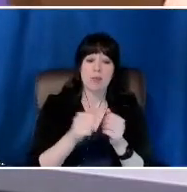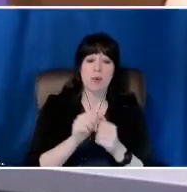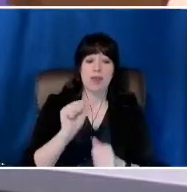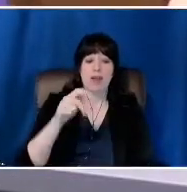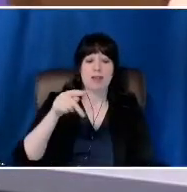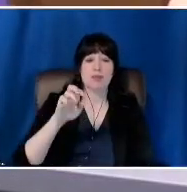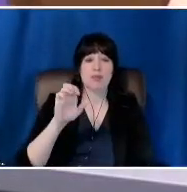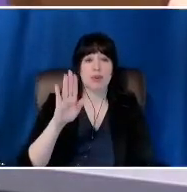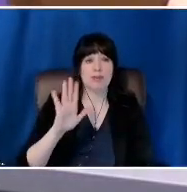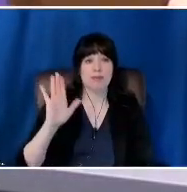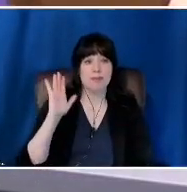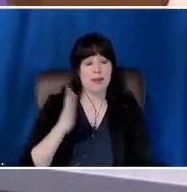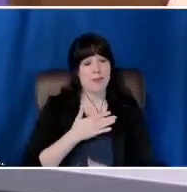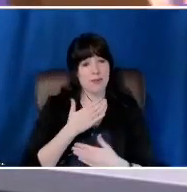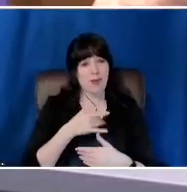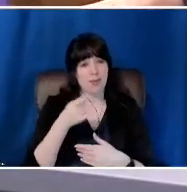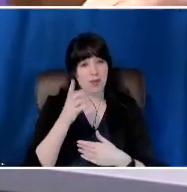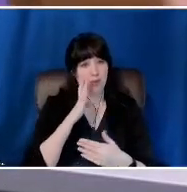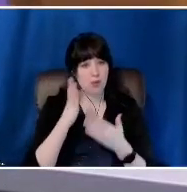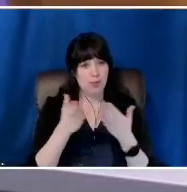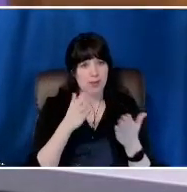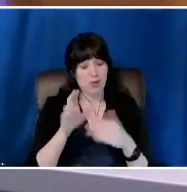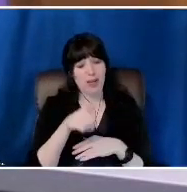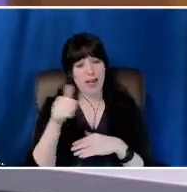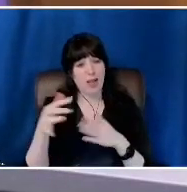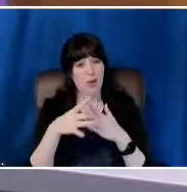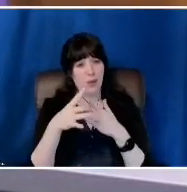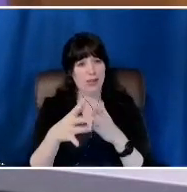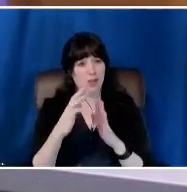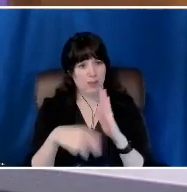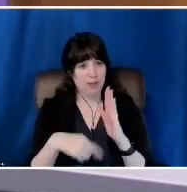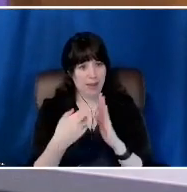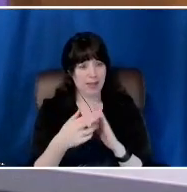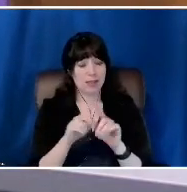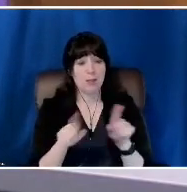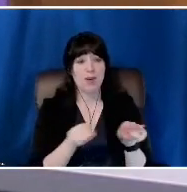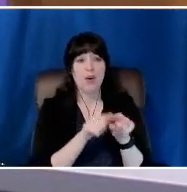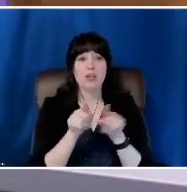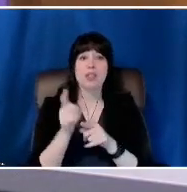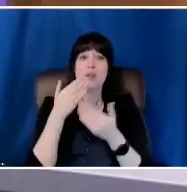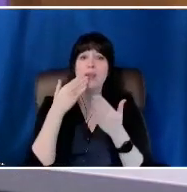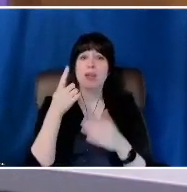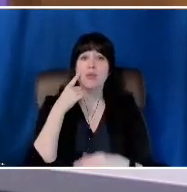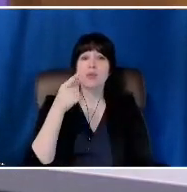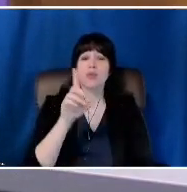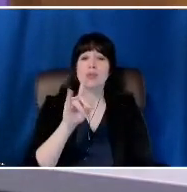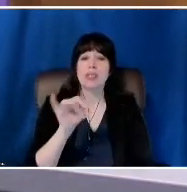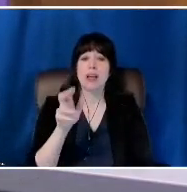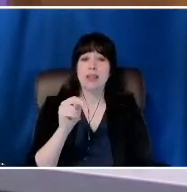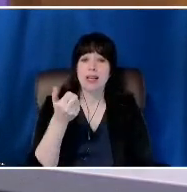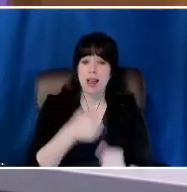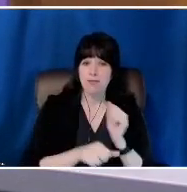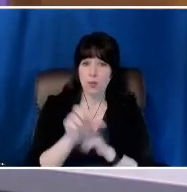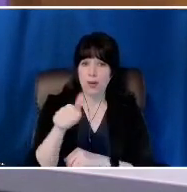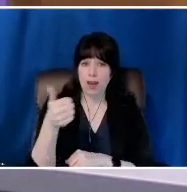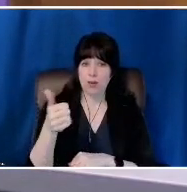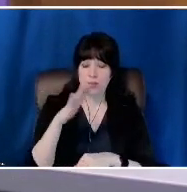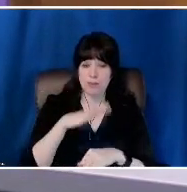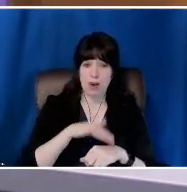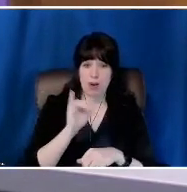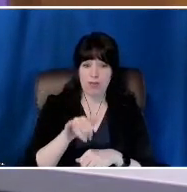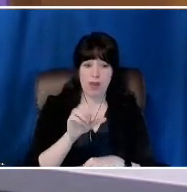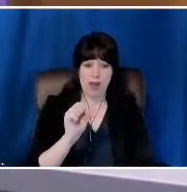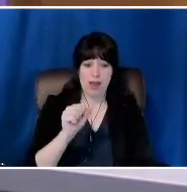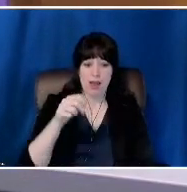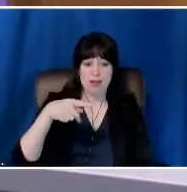be continuing to serve in another leadership capacity. But also thank you to you, Dylan, and everyone else who's been on SRAB.